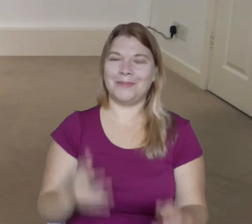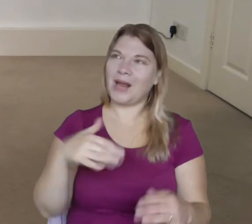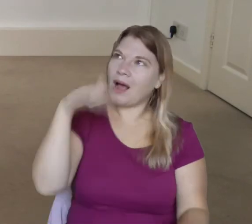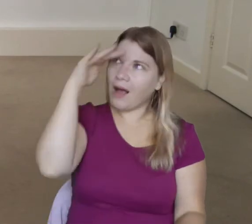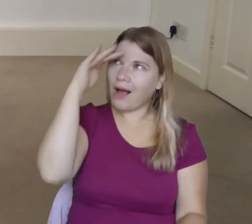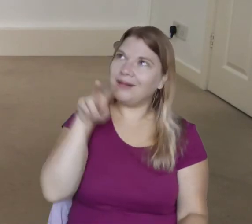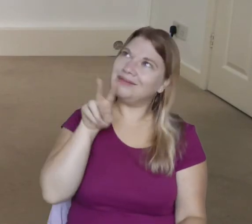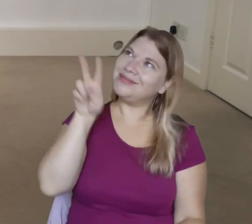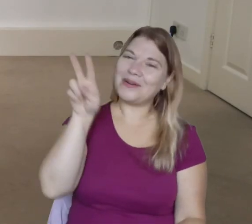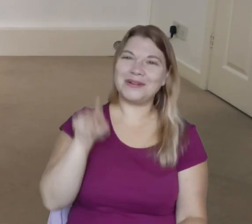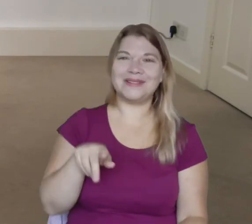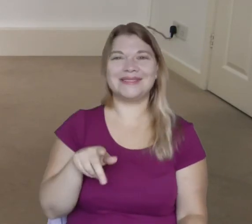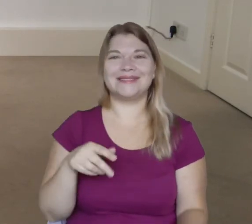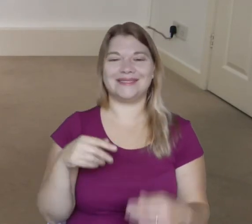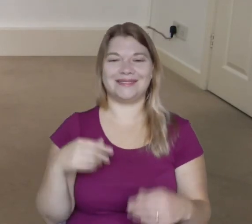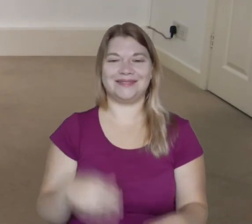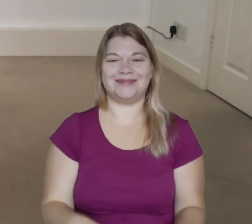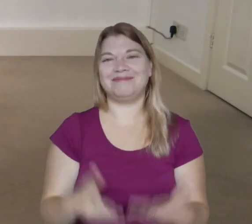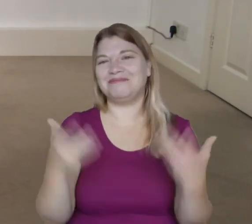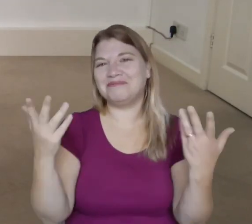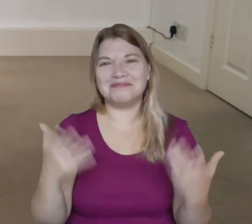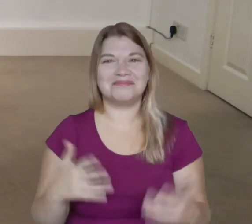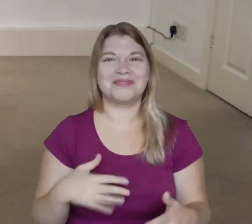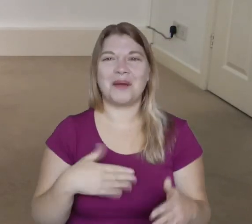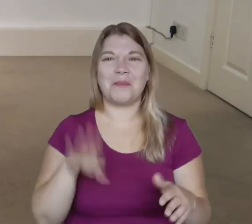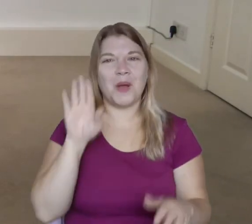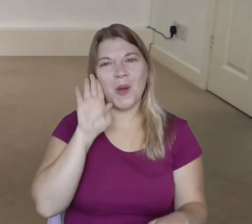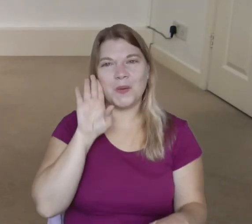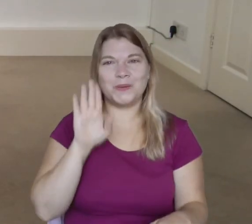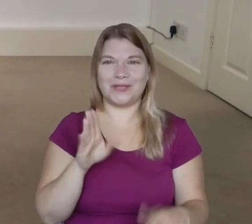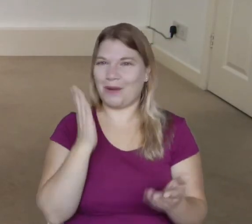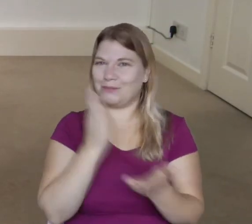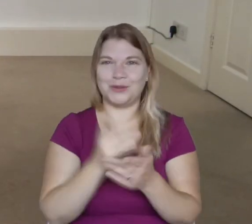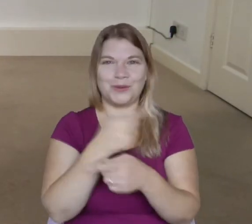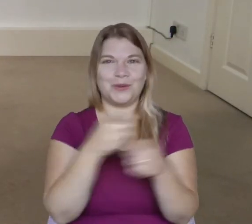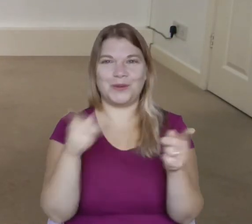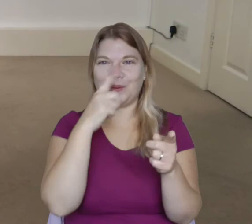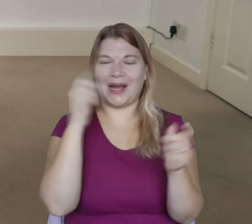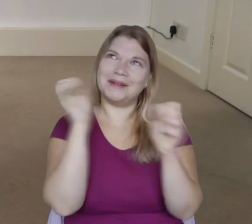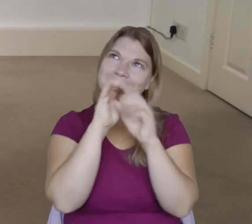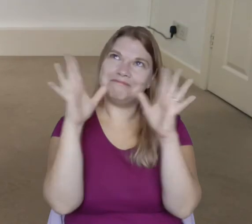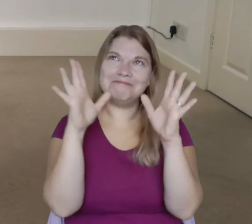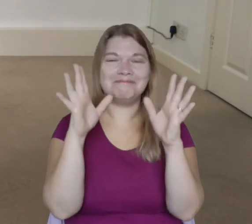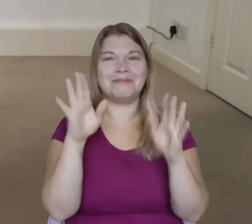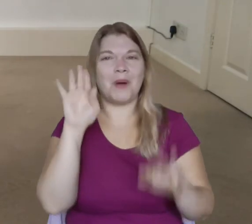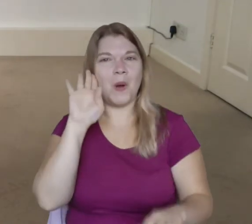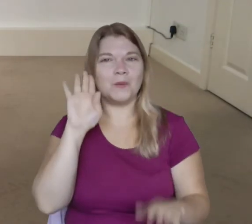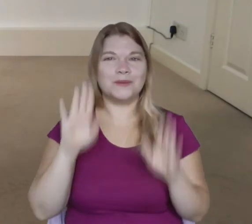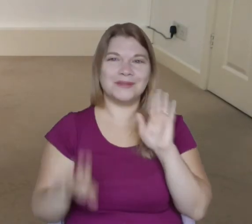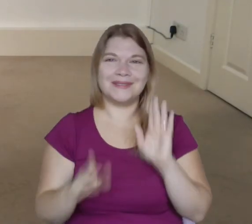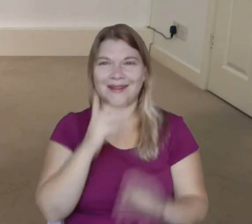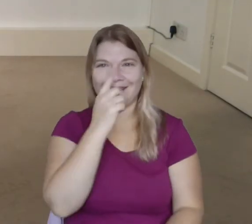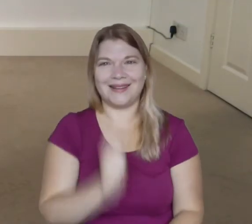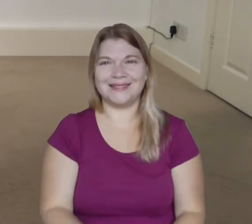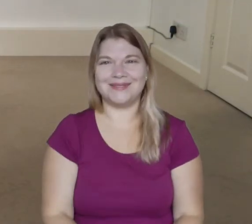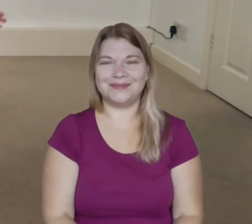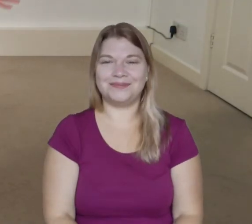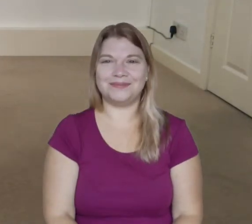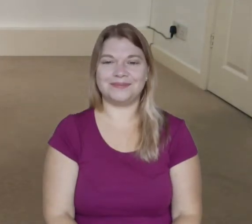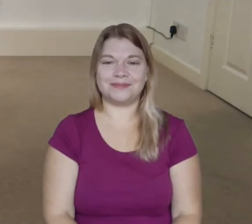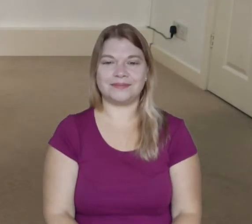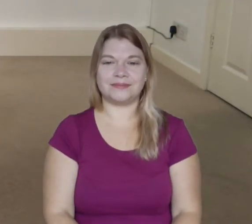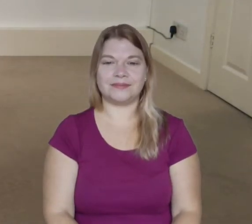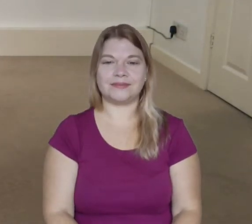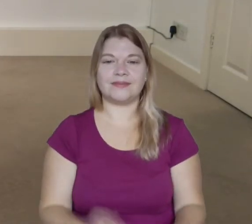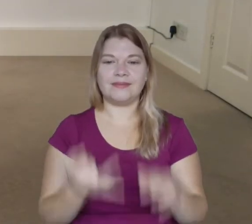distance and pushing one shoulder forwards. Poses, I'm sure you can manage something for that one. Okay, so the next one, nice